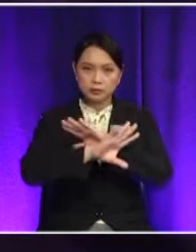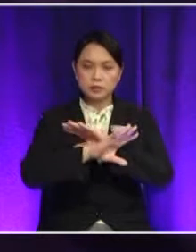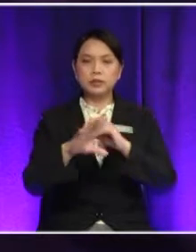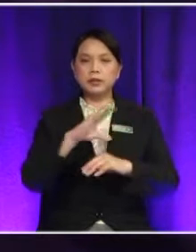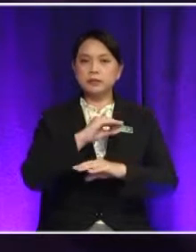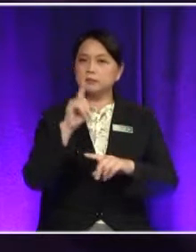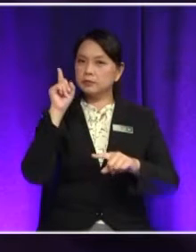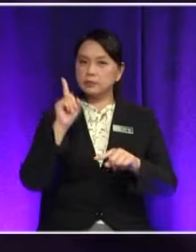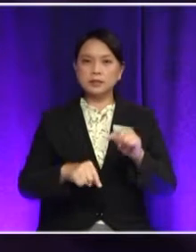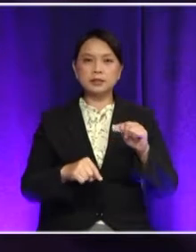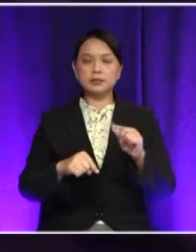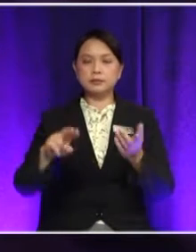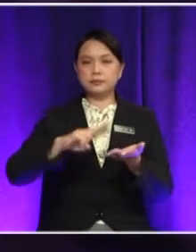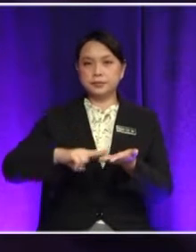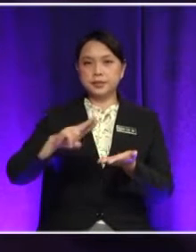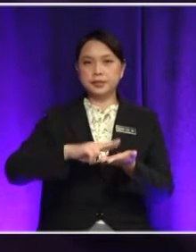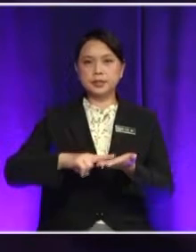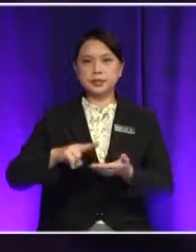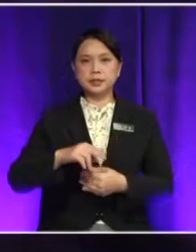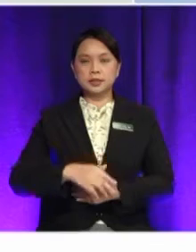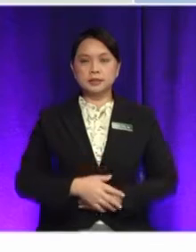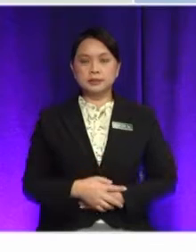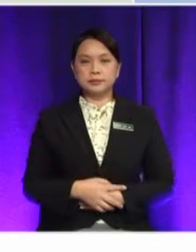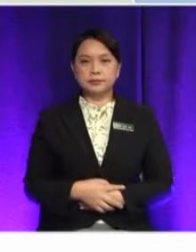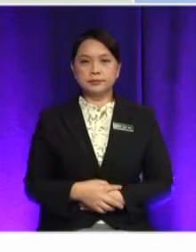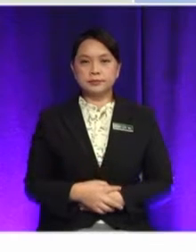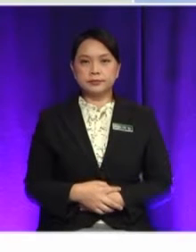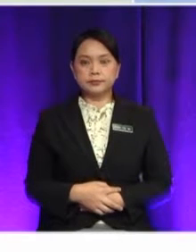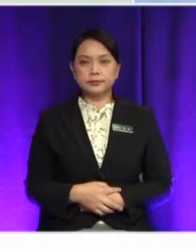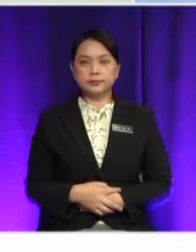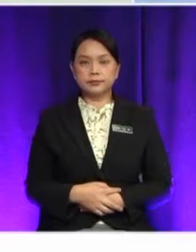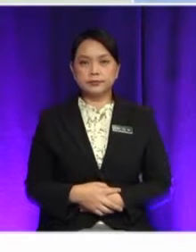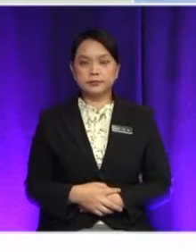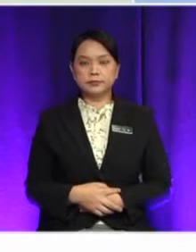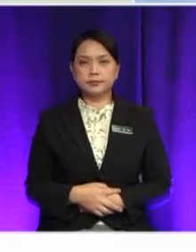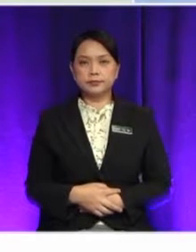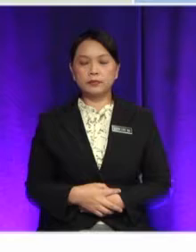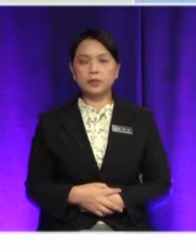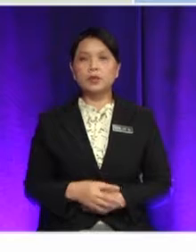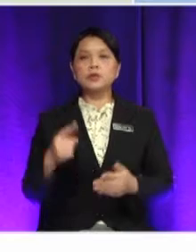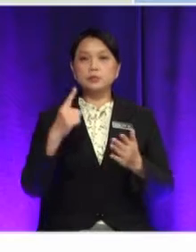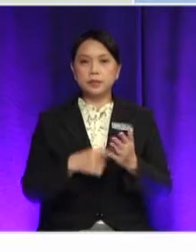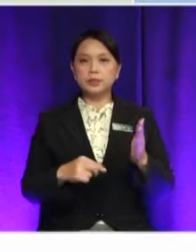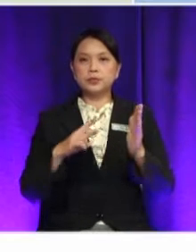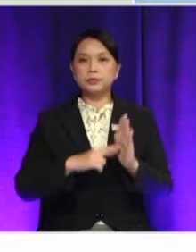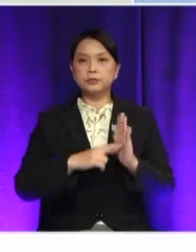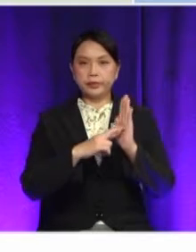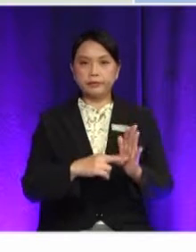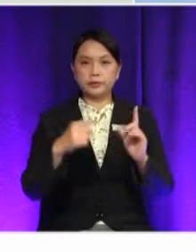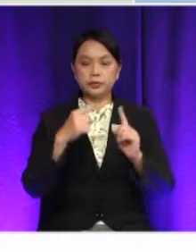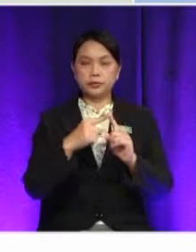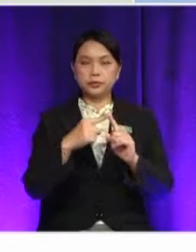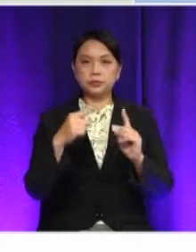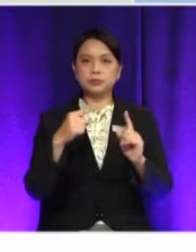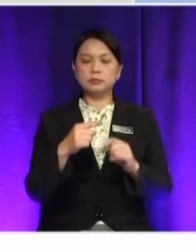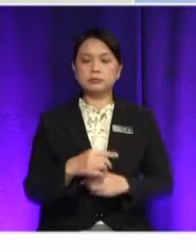together. All right, because of the word dark and can't even read. And what did you refer to? Was it to the keywords before the